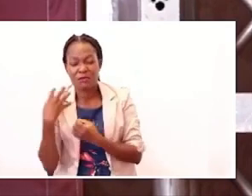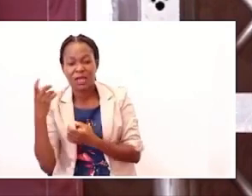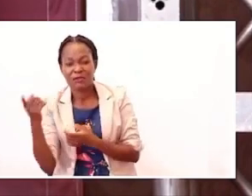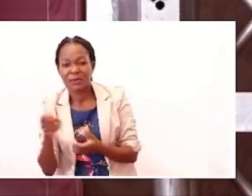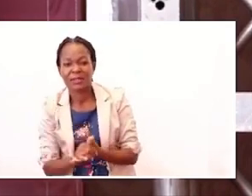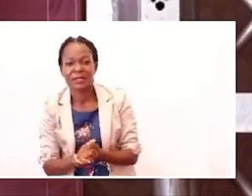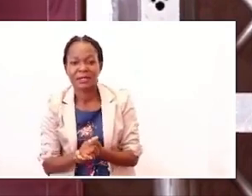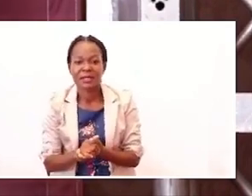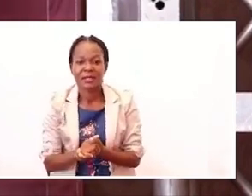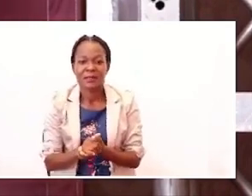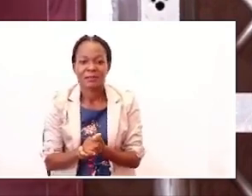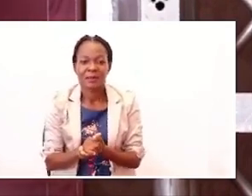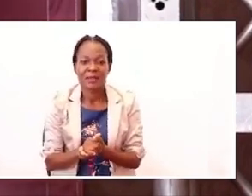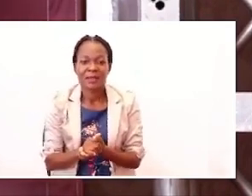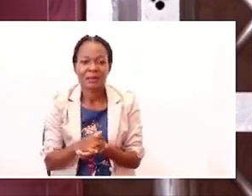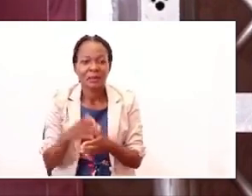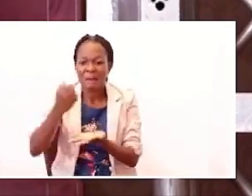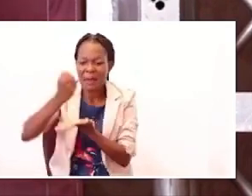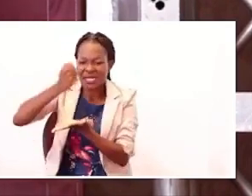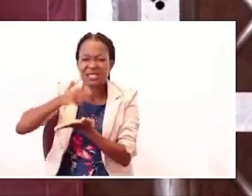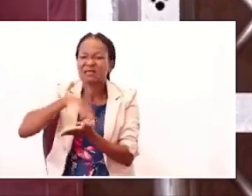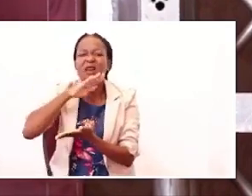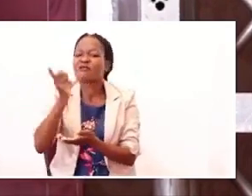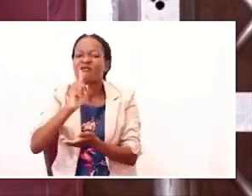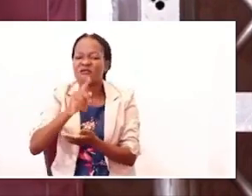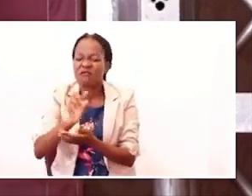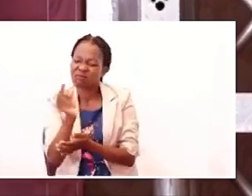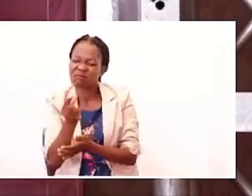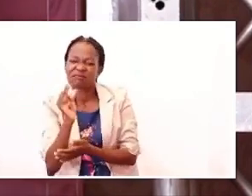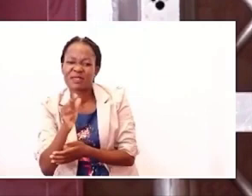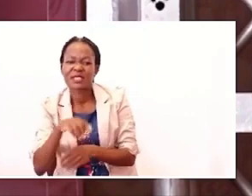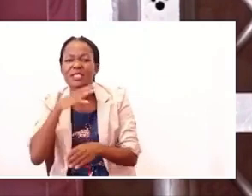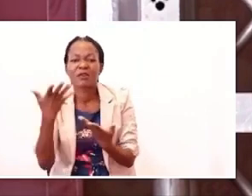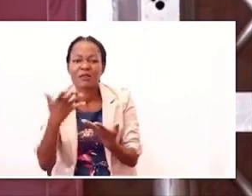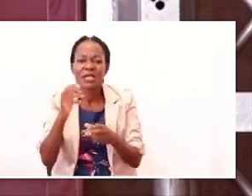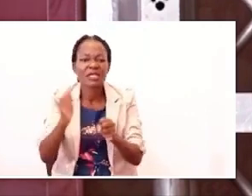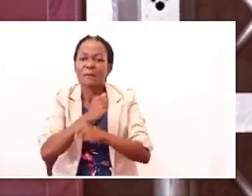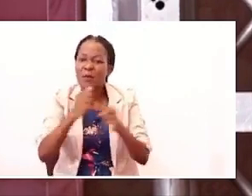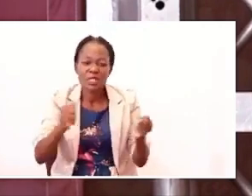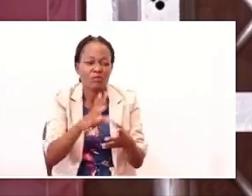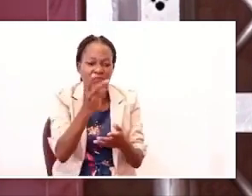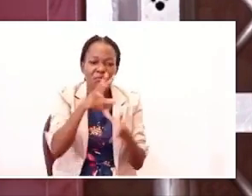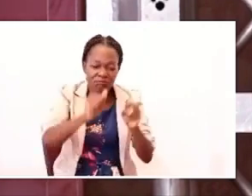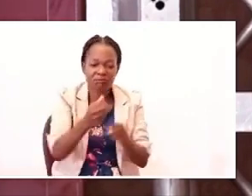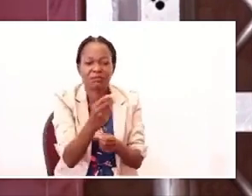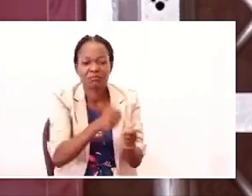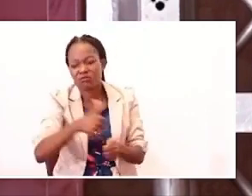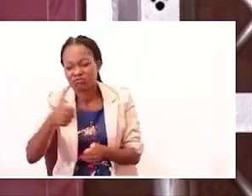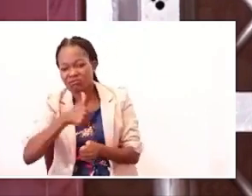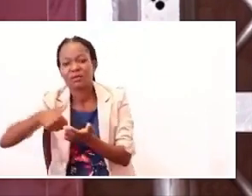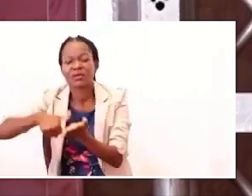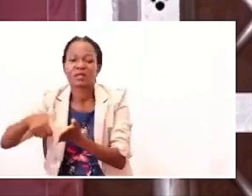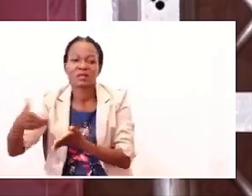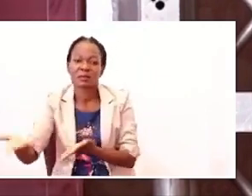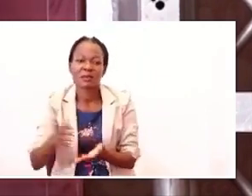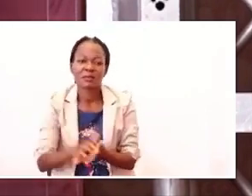perpetually running deficits on their budgets, they should actually not even be contracting debt. And I'll be talking about these